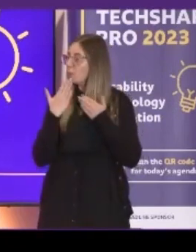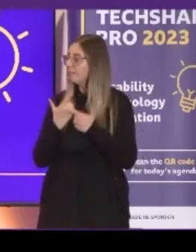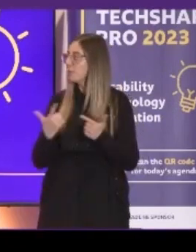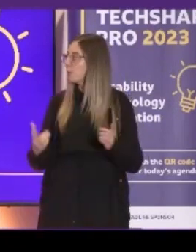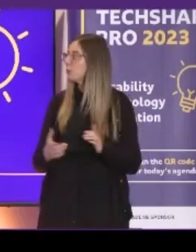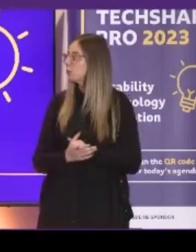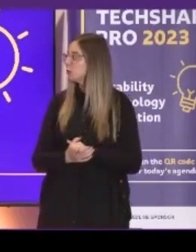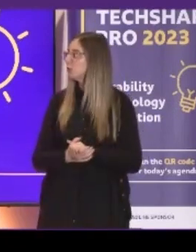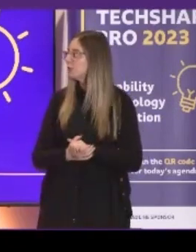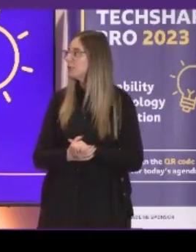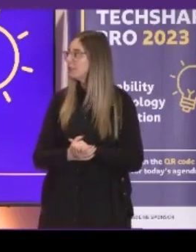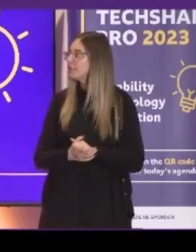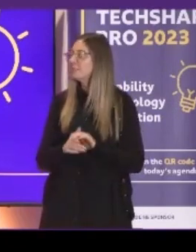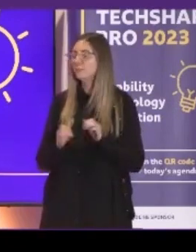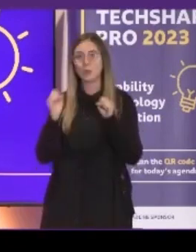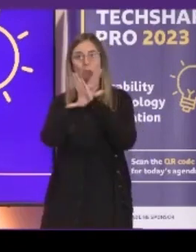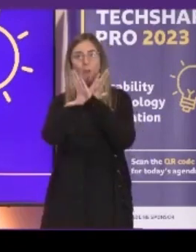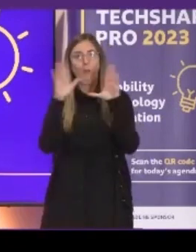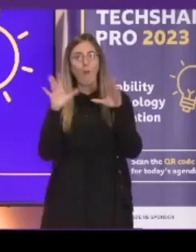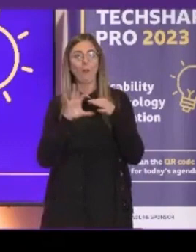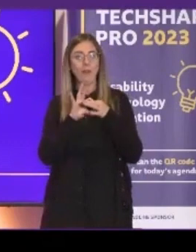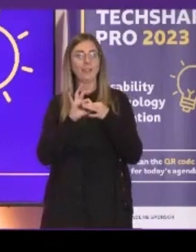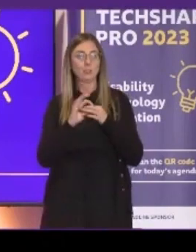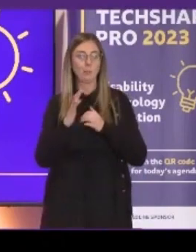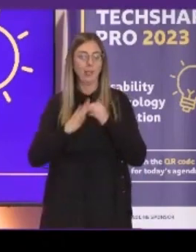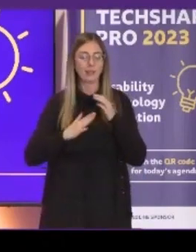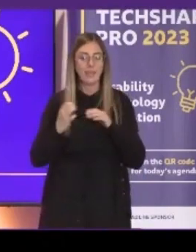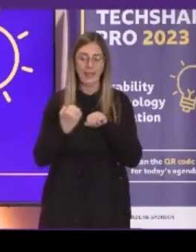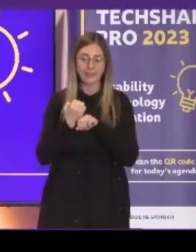much for a glimpse into that relationship building and